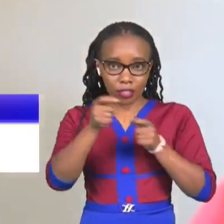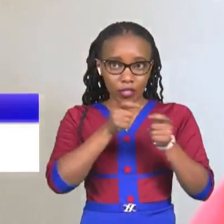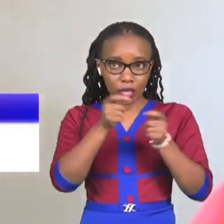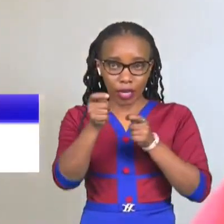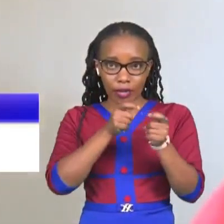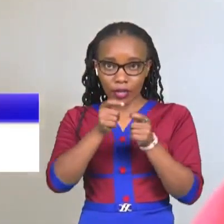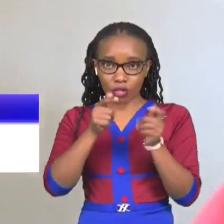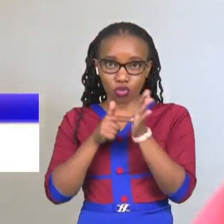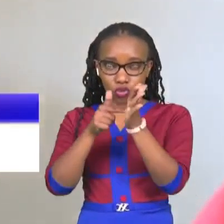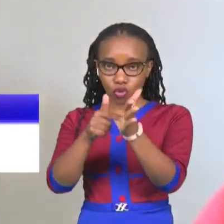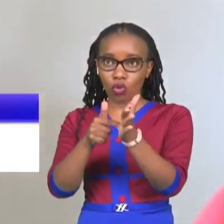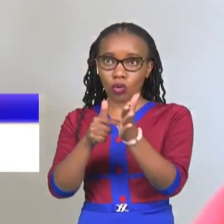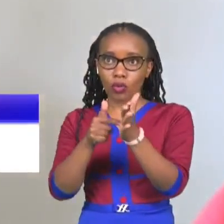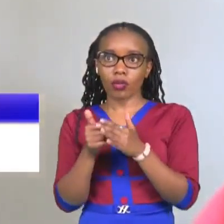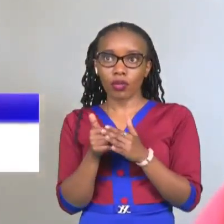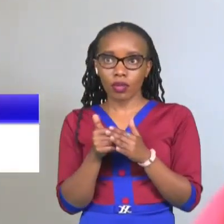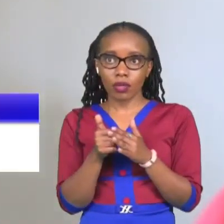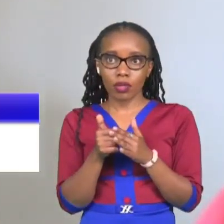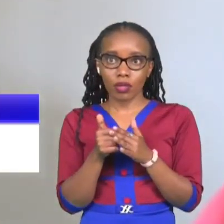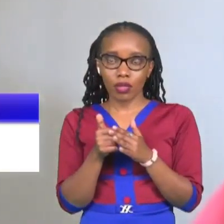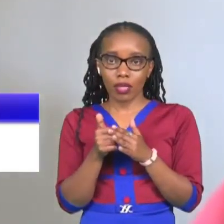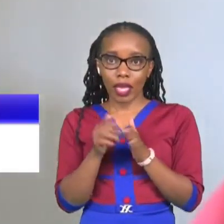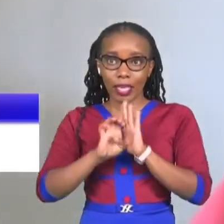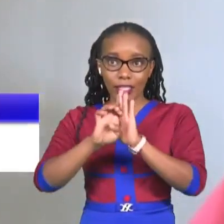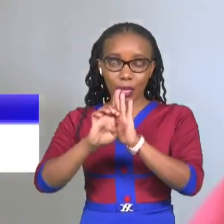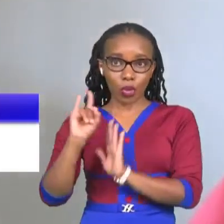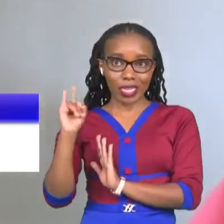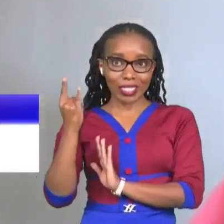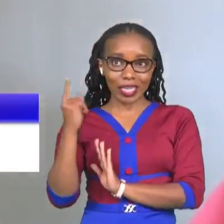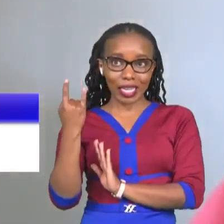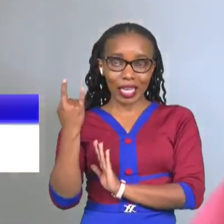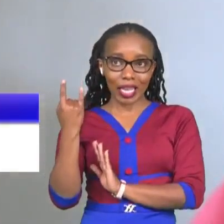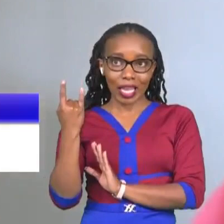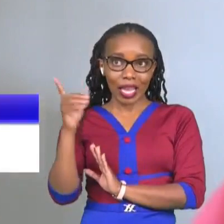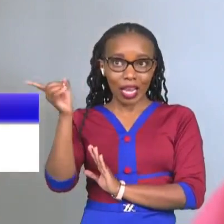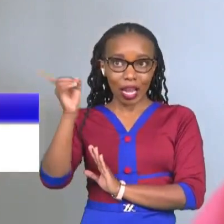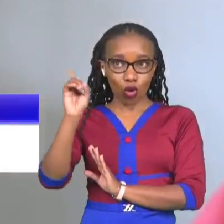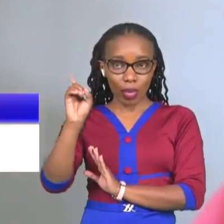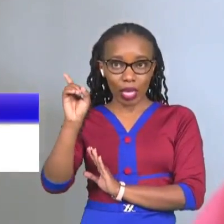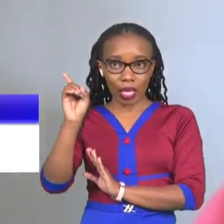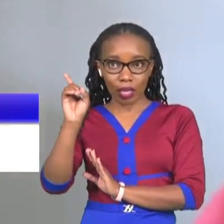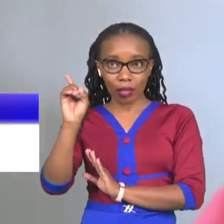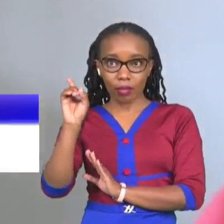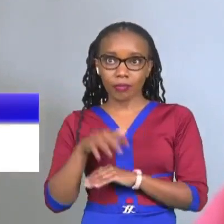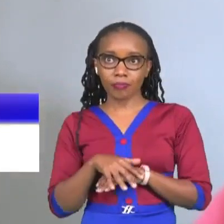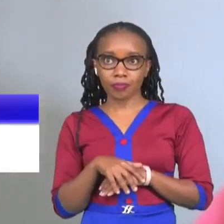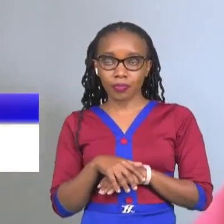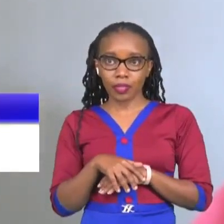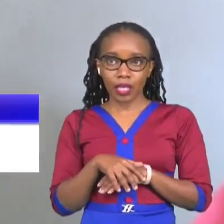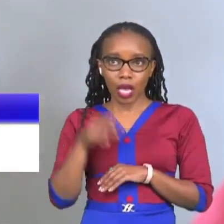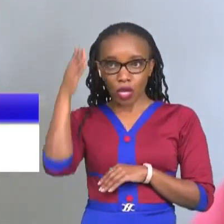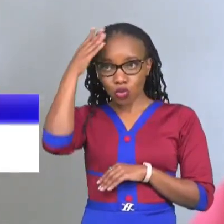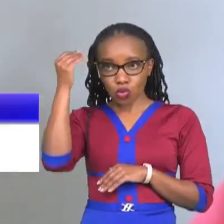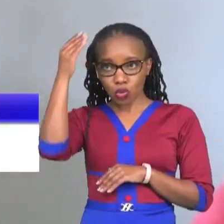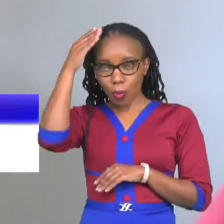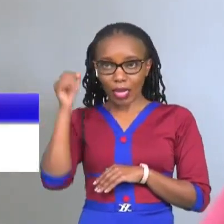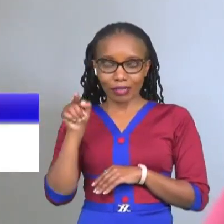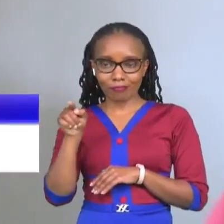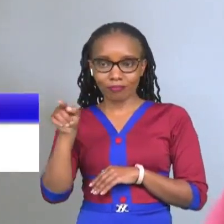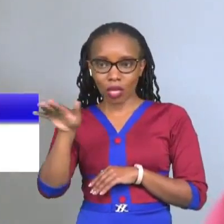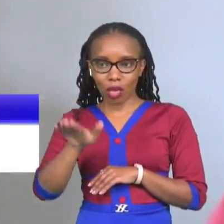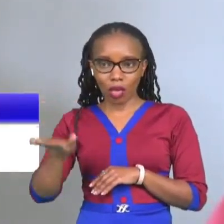visible in places like Eastleigh. And I think the Somali diaspora, who